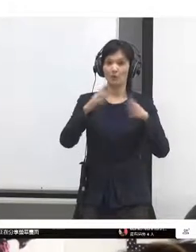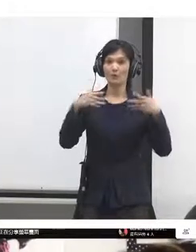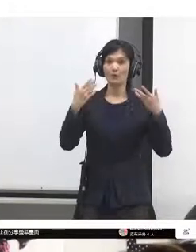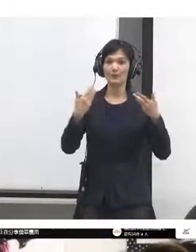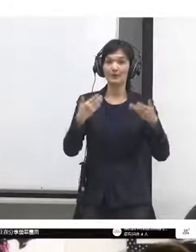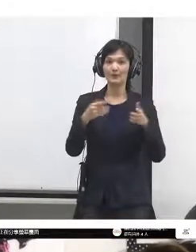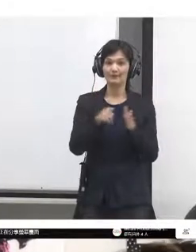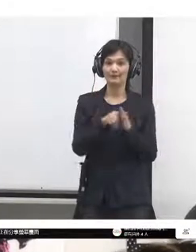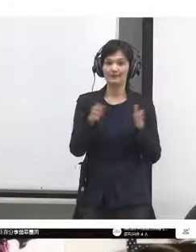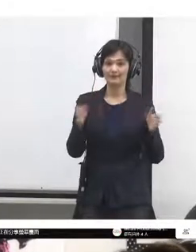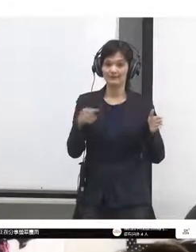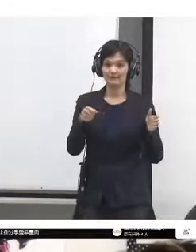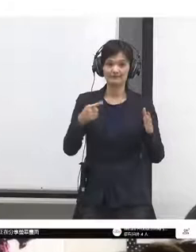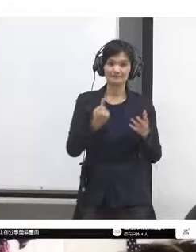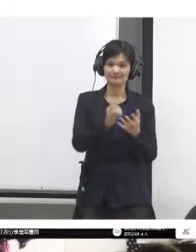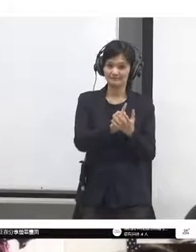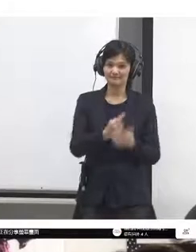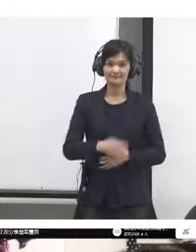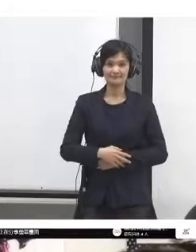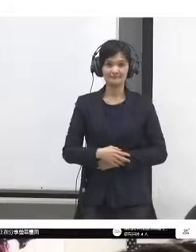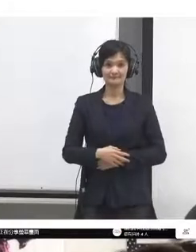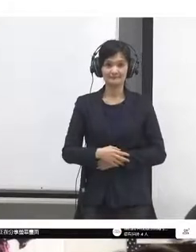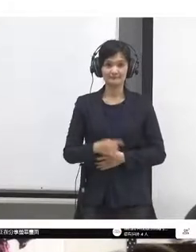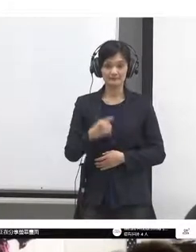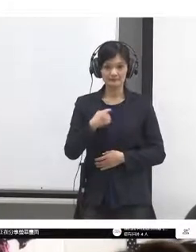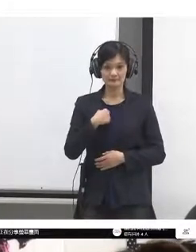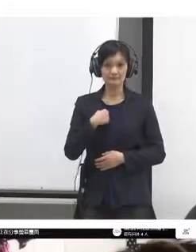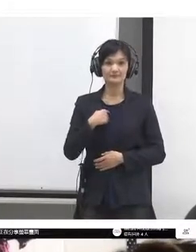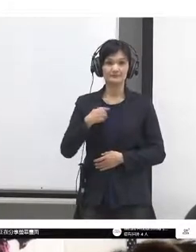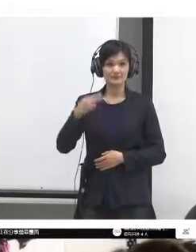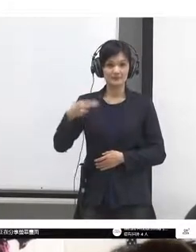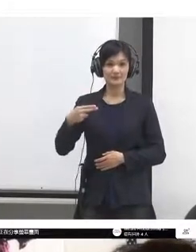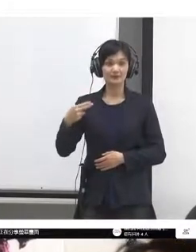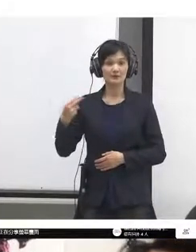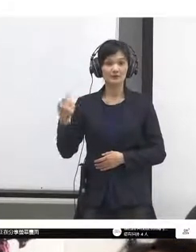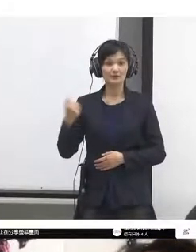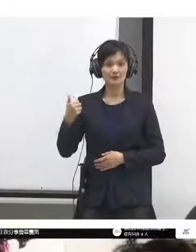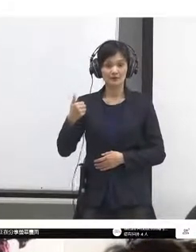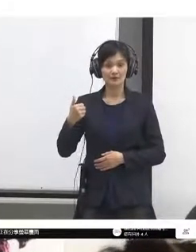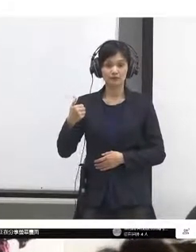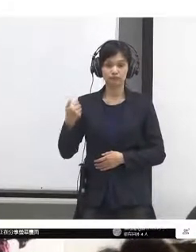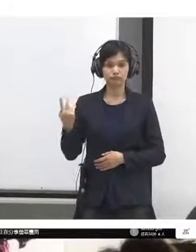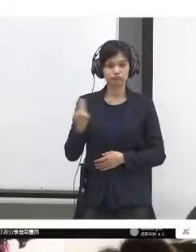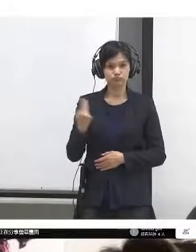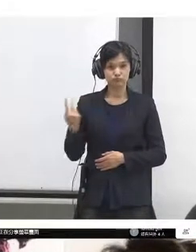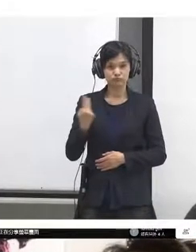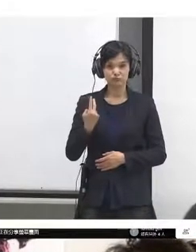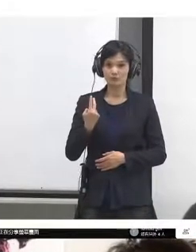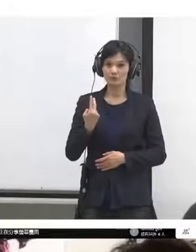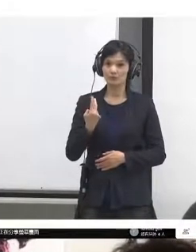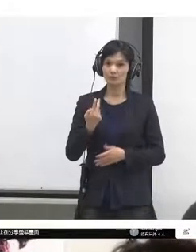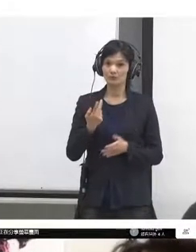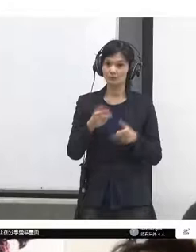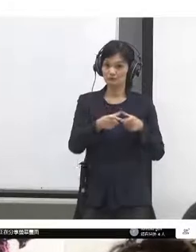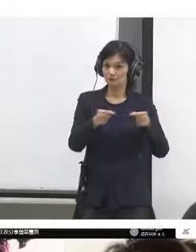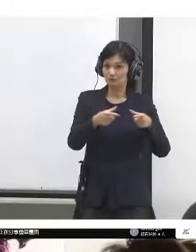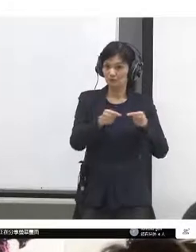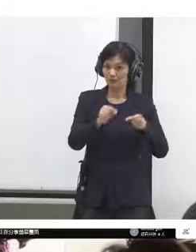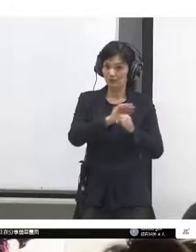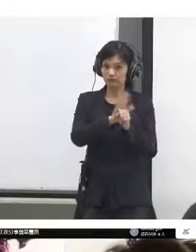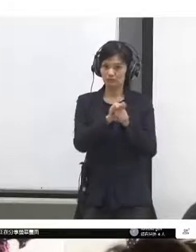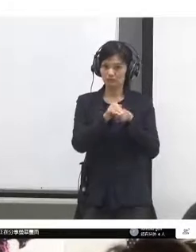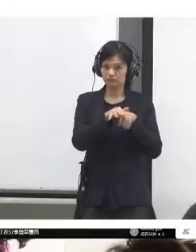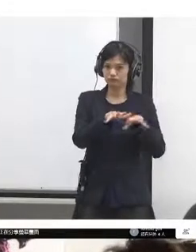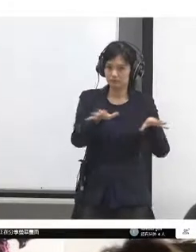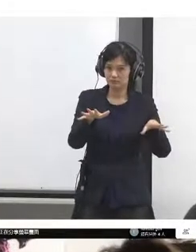is creating the Japanese contact tracing app for the COVID-19. It's called Mamori Ai Japan. Mamori